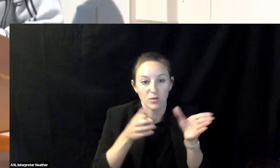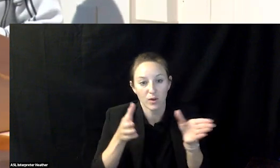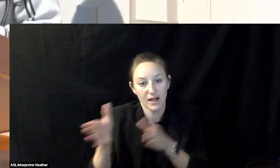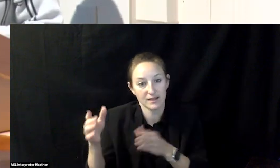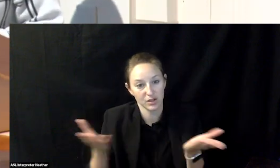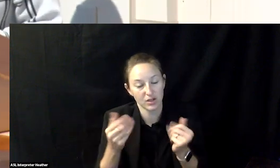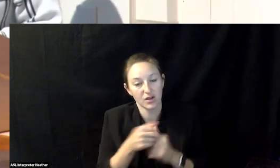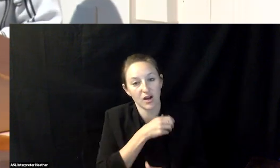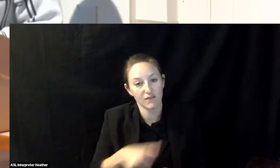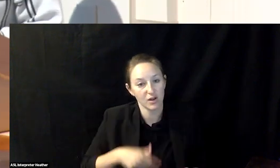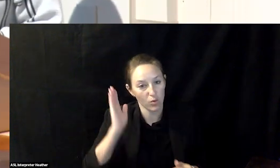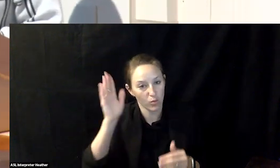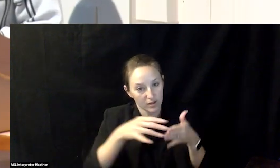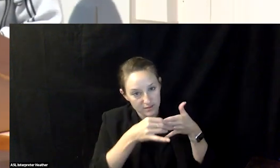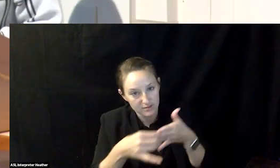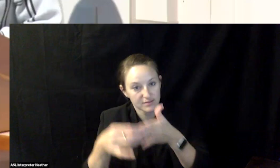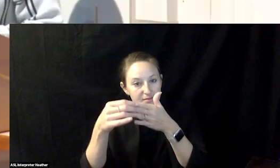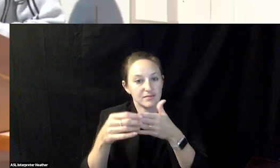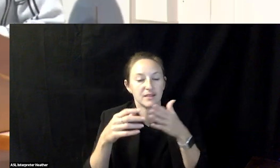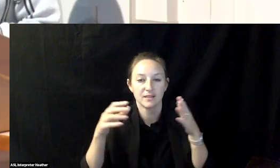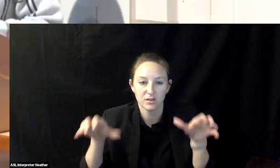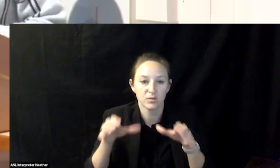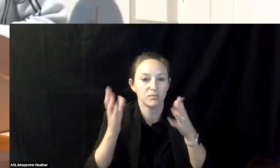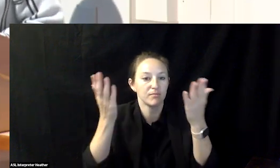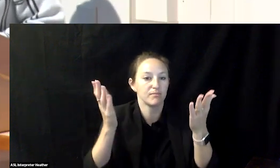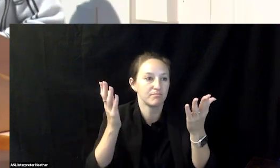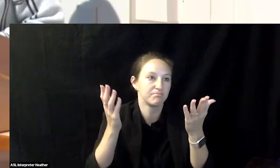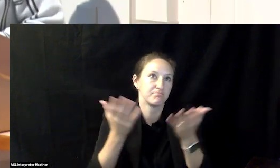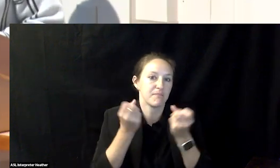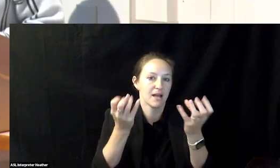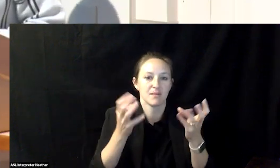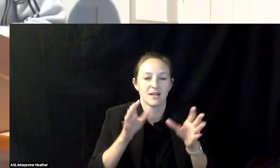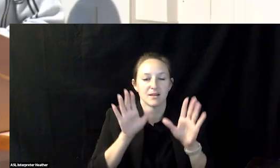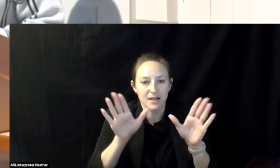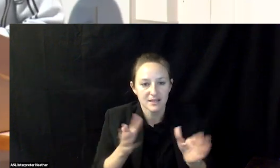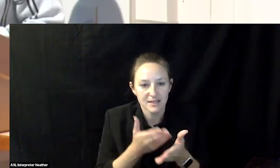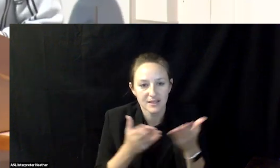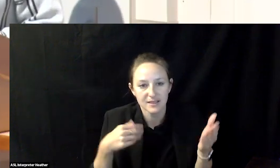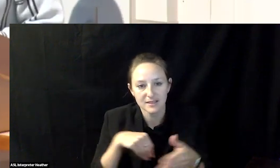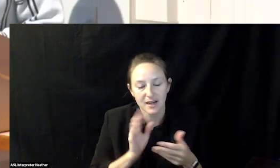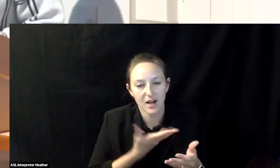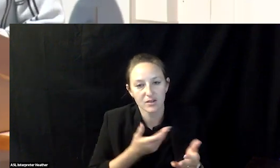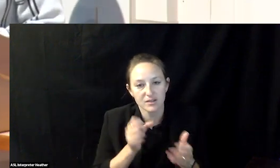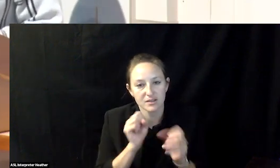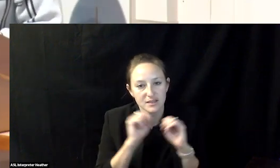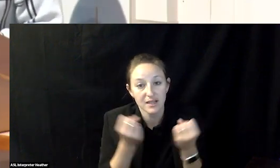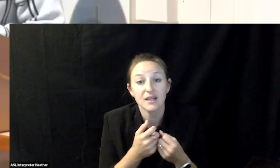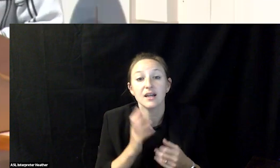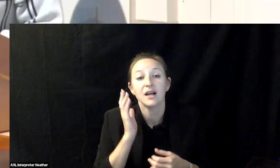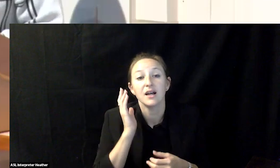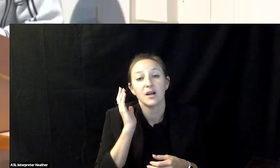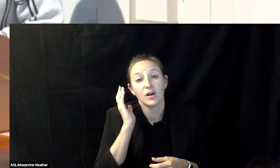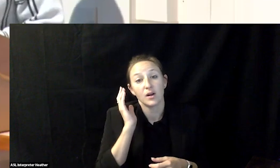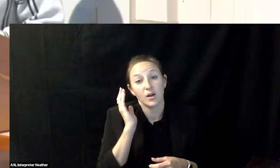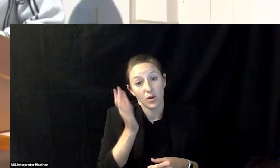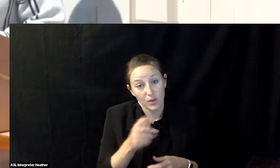on to do amazing things within our society and take up this charge of advancing accessibility and specifically